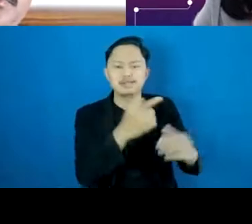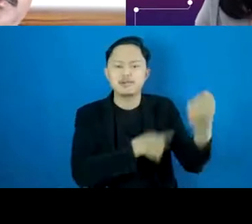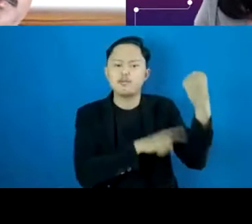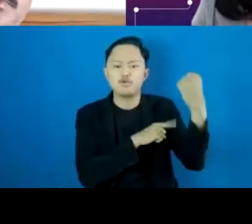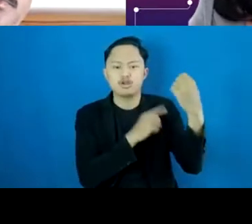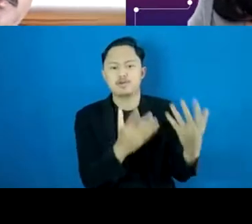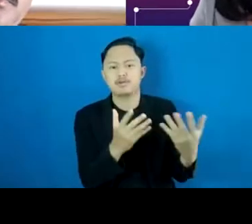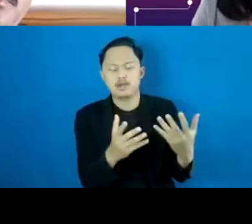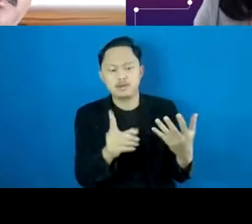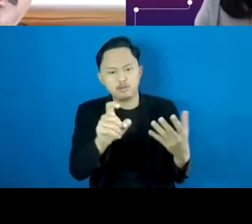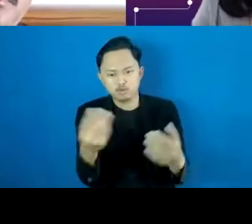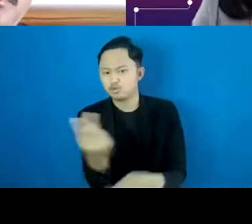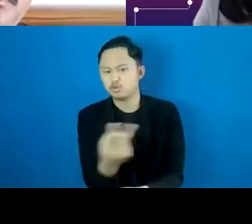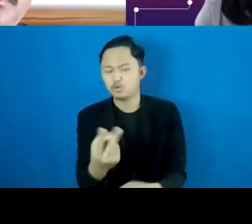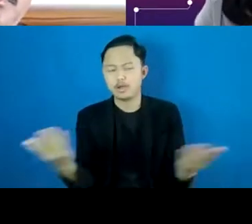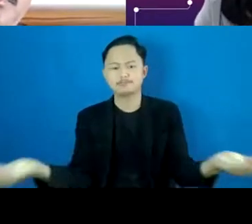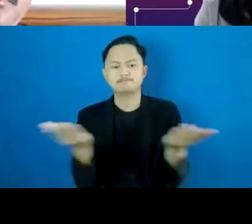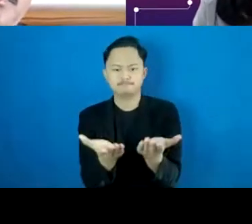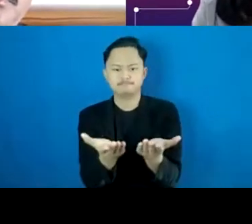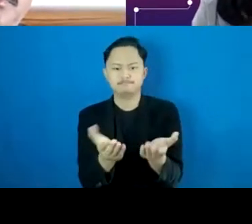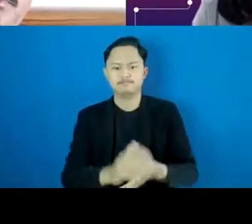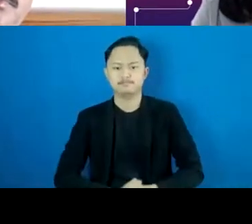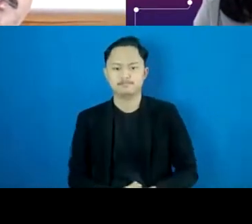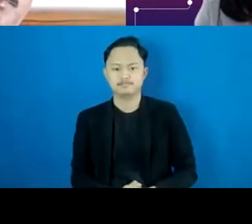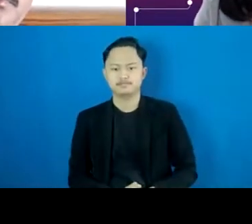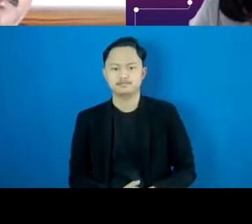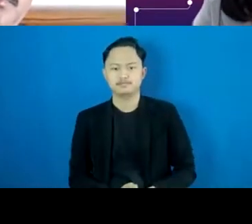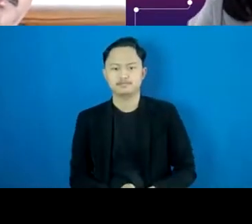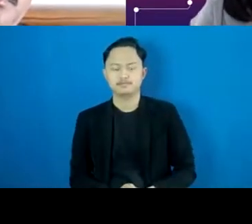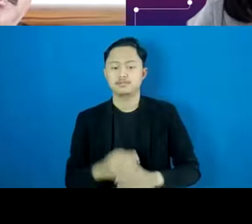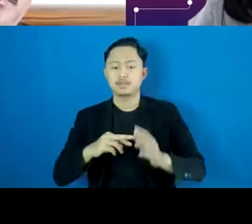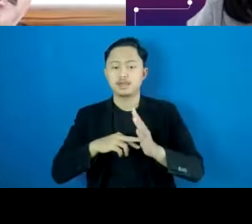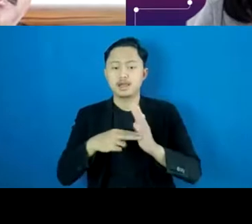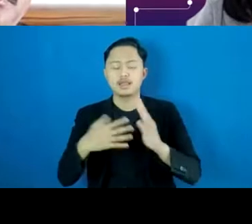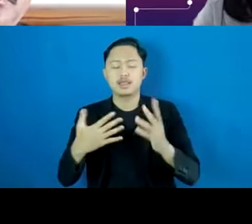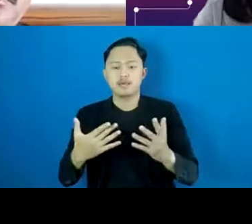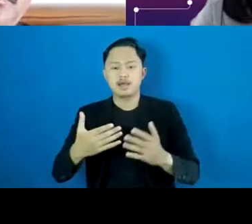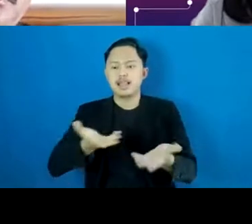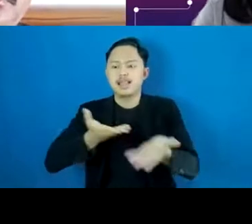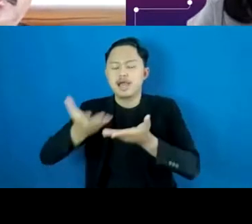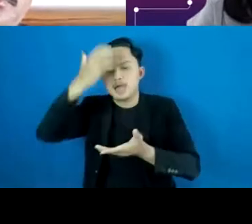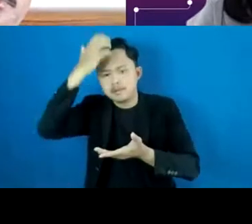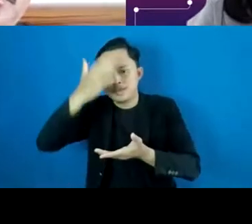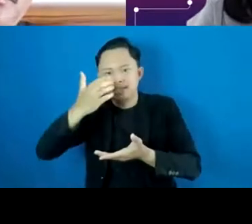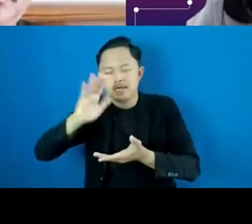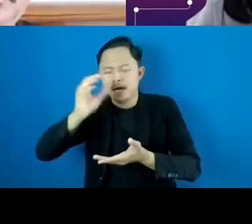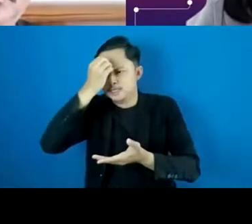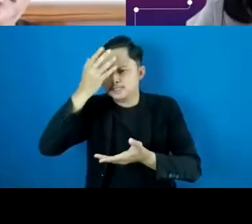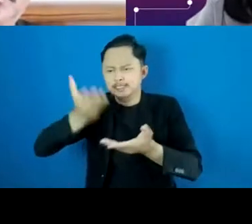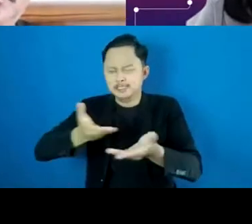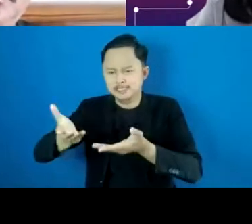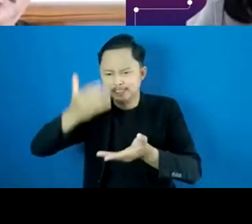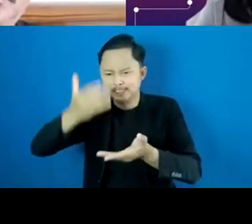weekly shutdown on that day. So that did not mean that the bus services would also shut down,